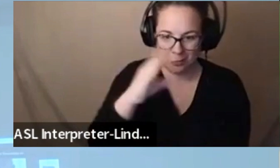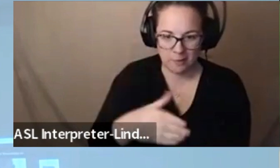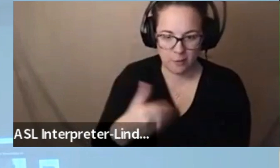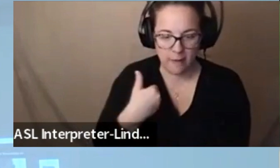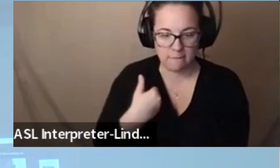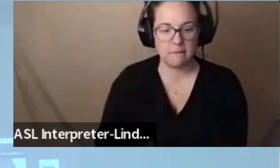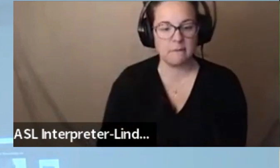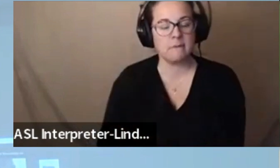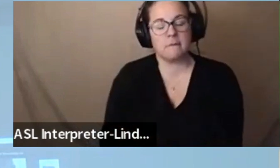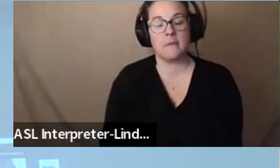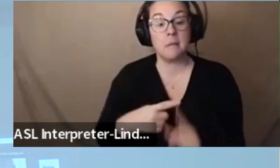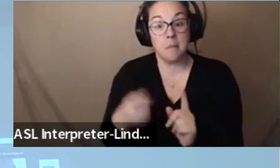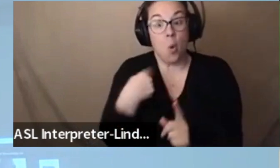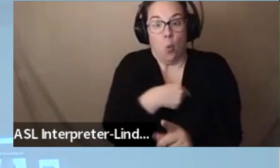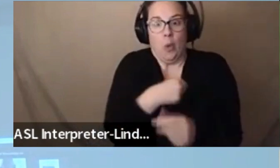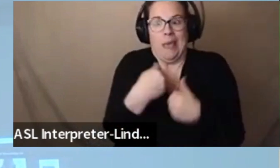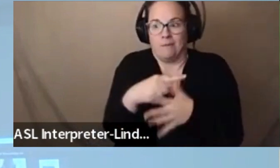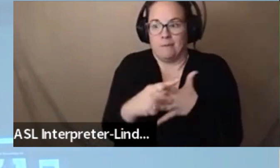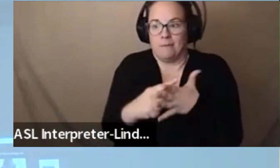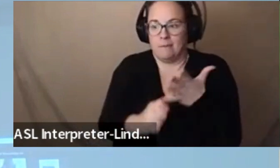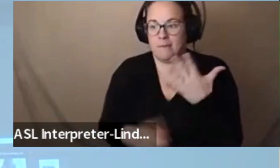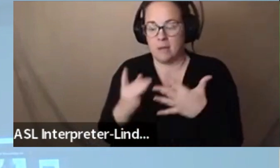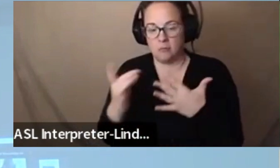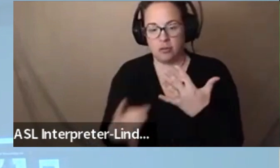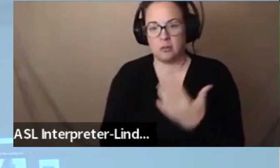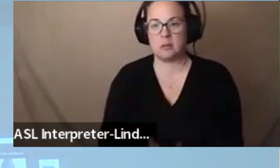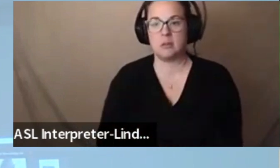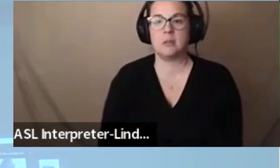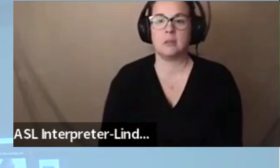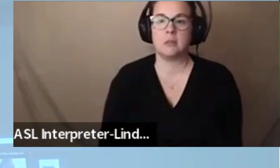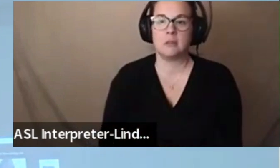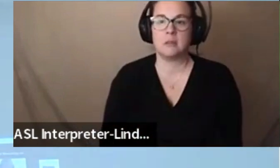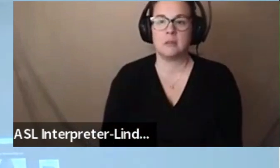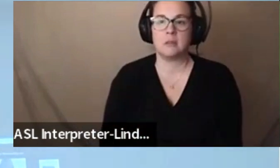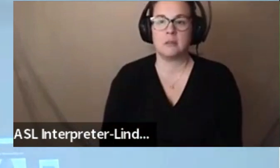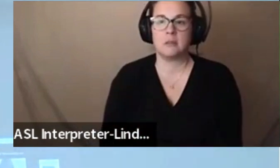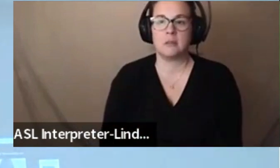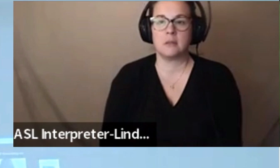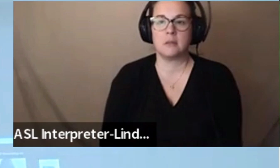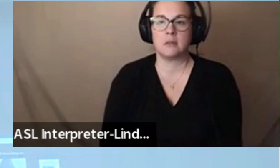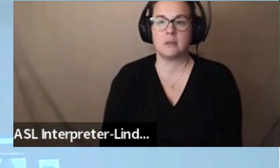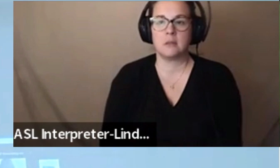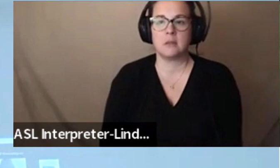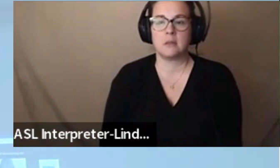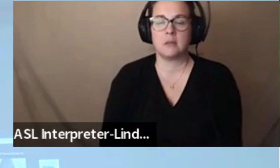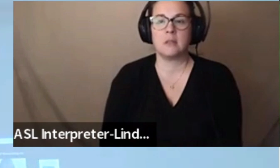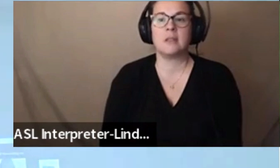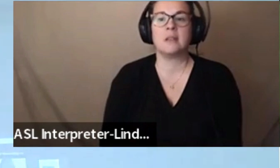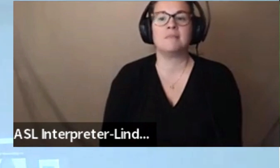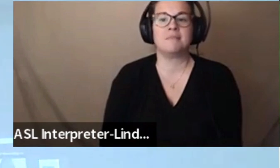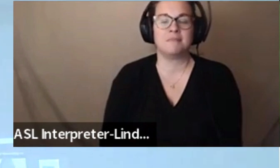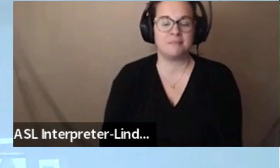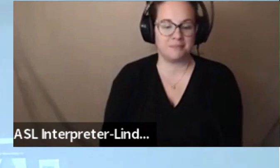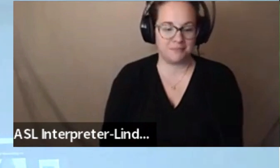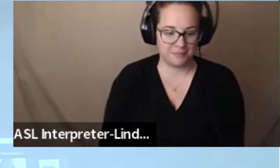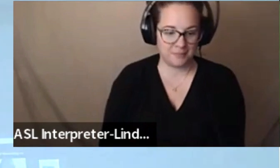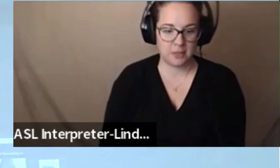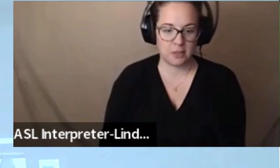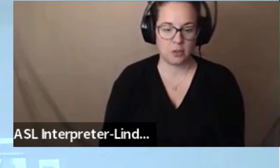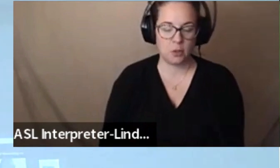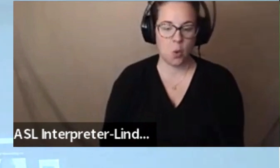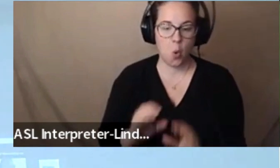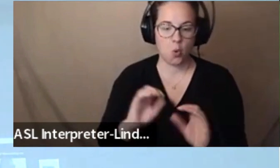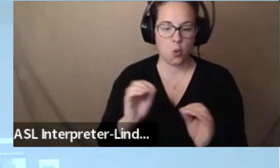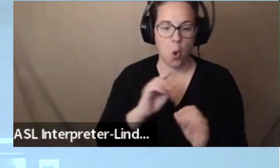again, authenticity is what we've got and what we want to do. But all of that, there's no wrong way or right way to do